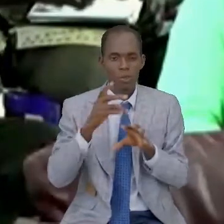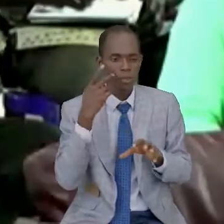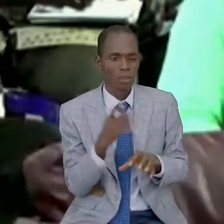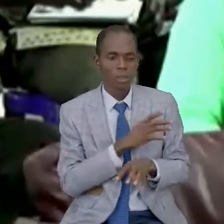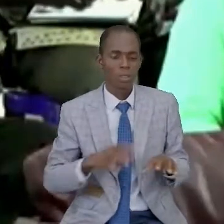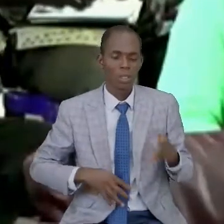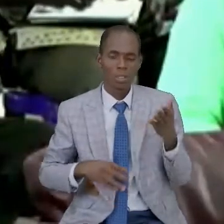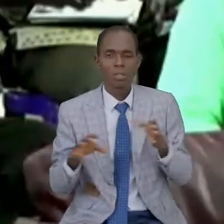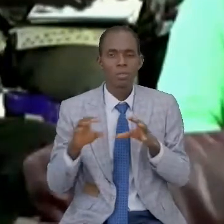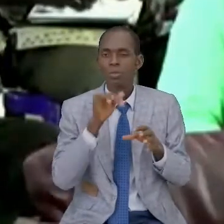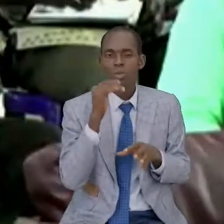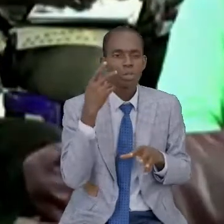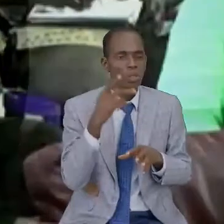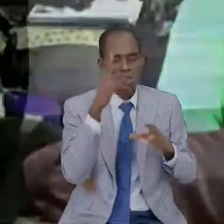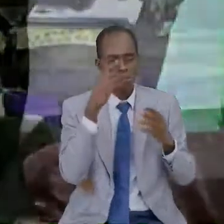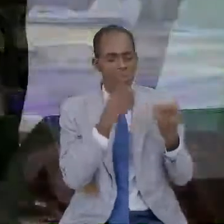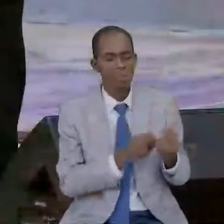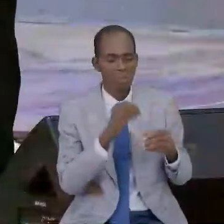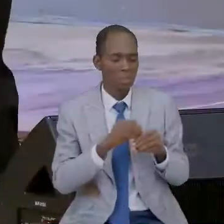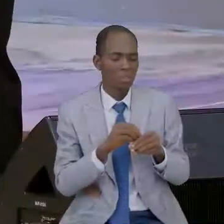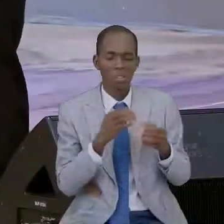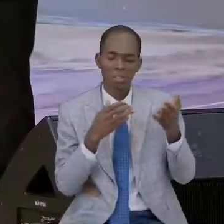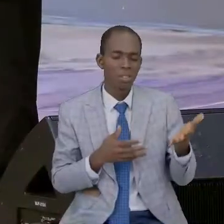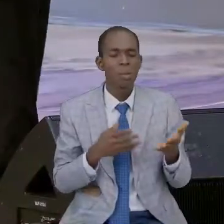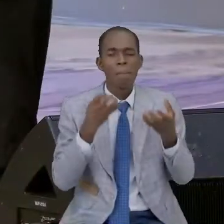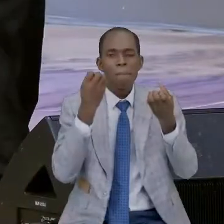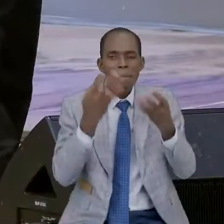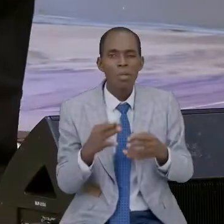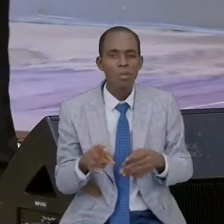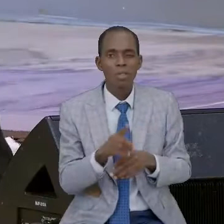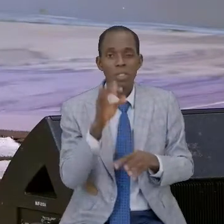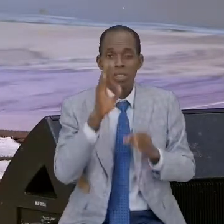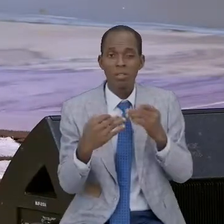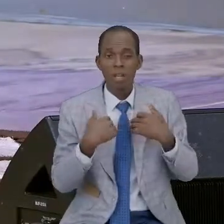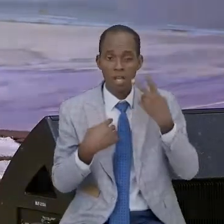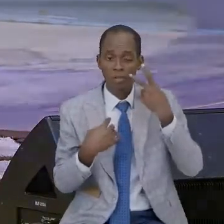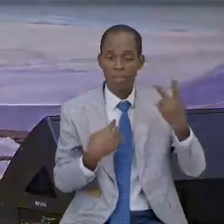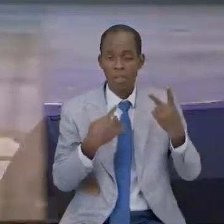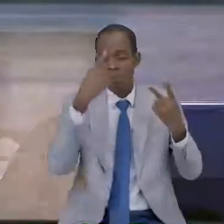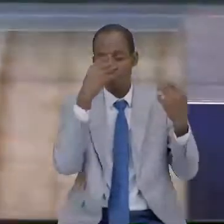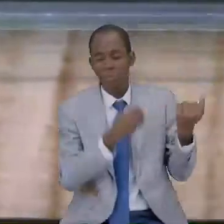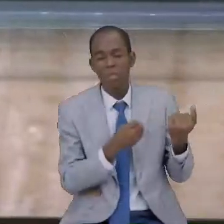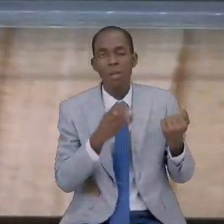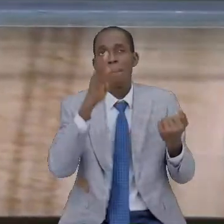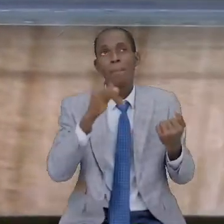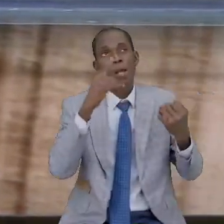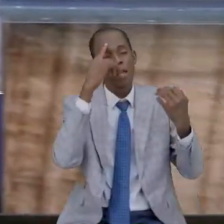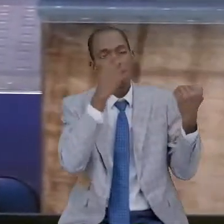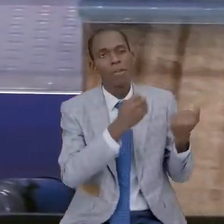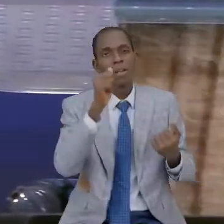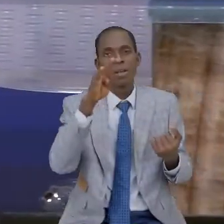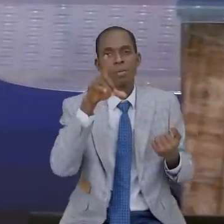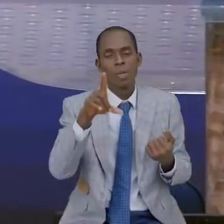there? They didn't see faith there. Many of them, a few of them saw faith there. By faith, Abel. By